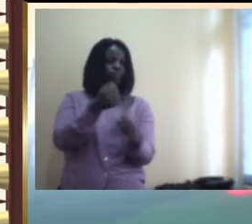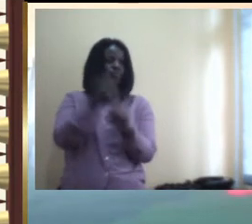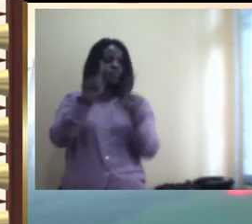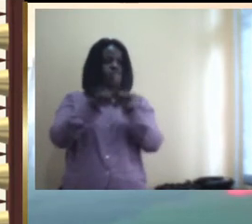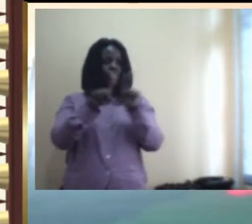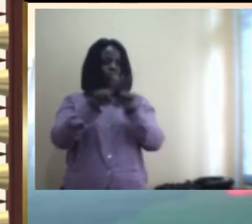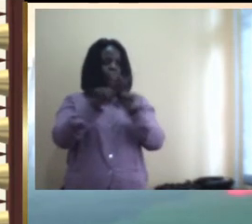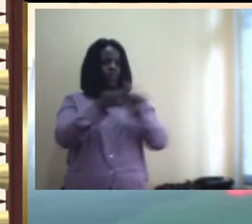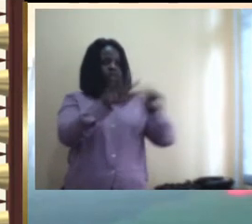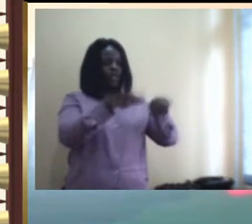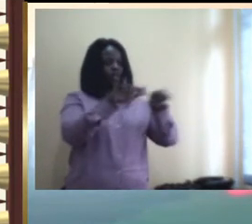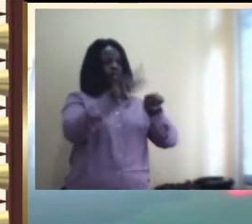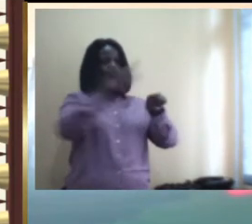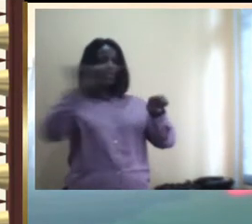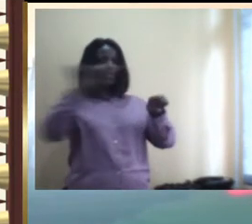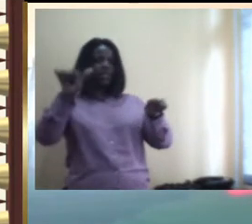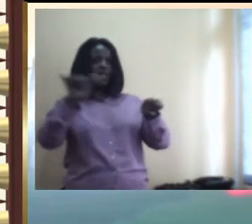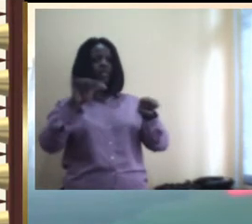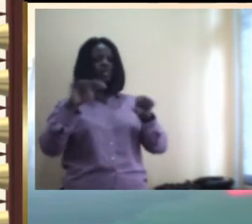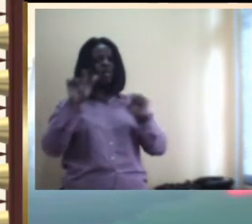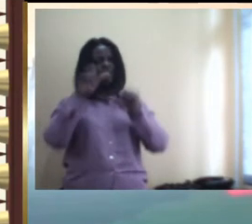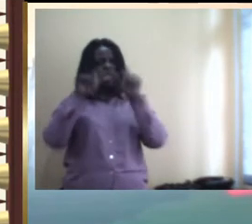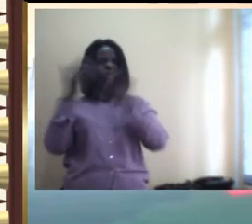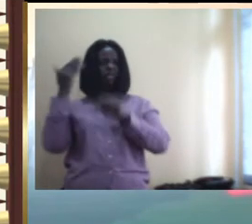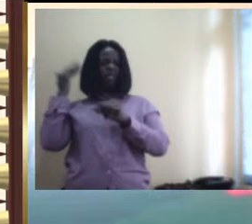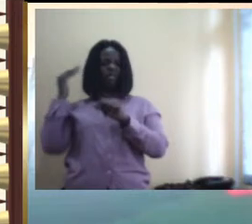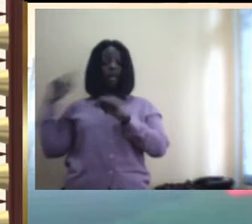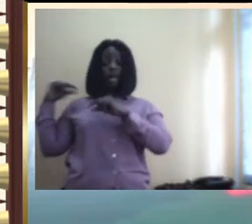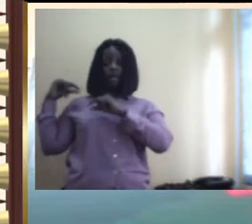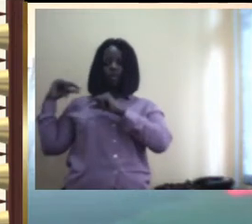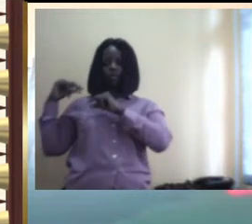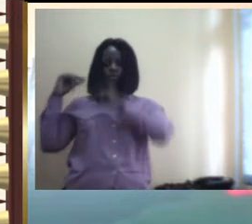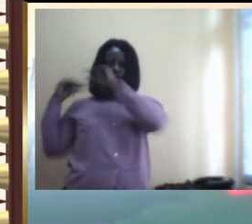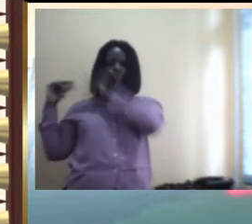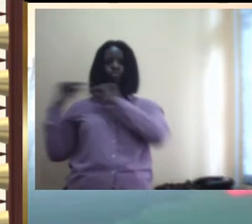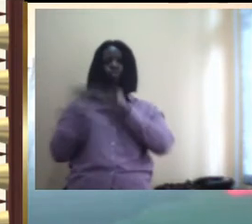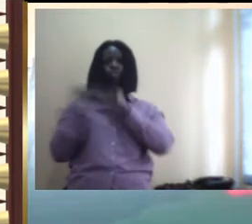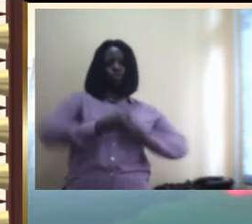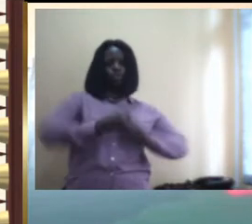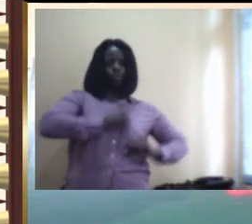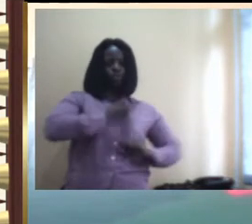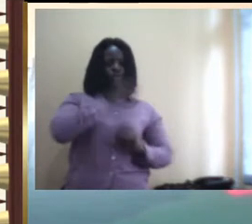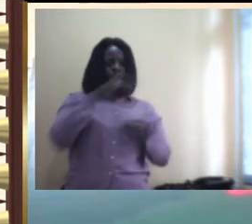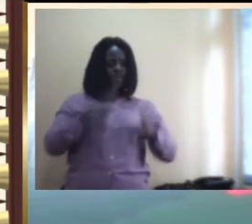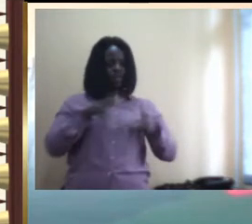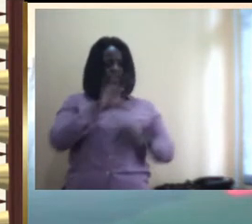of the 1976 generation. The youth of this country had said